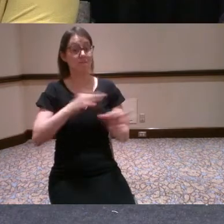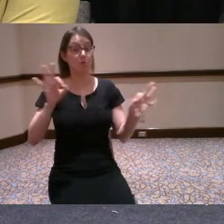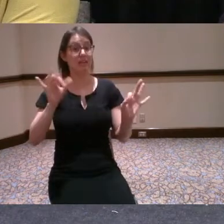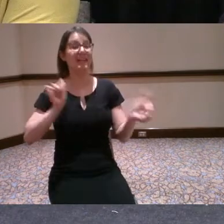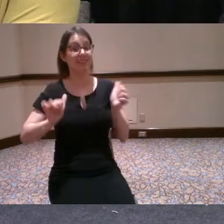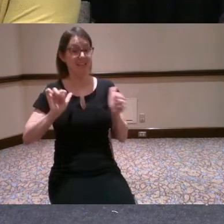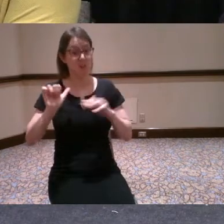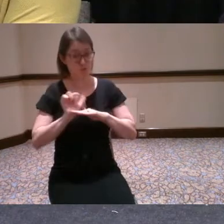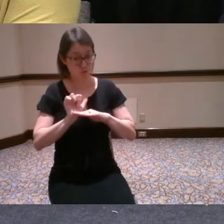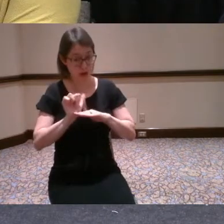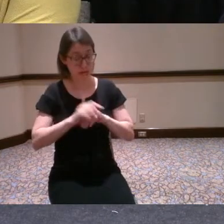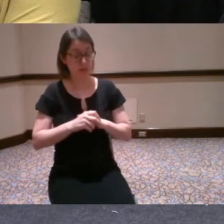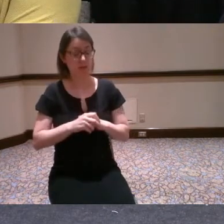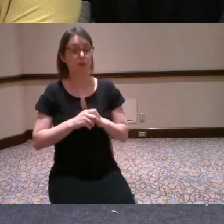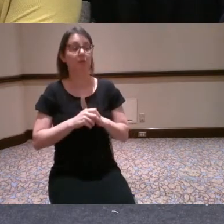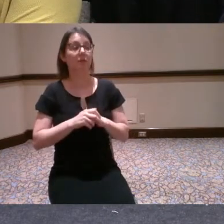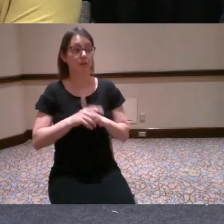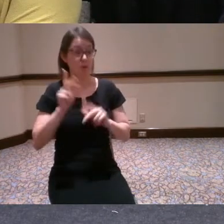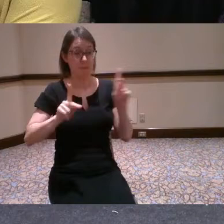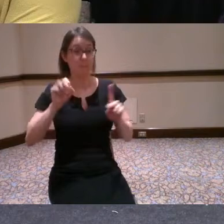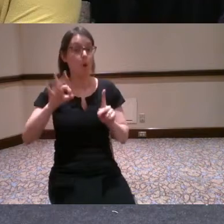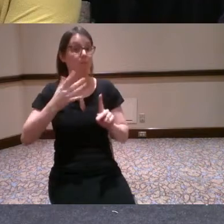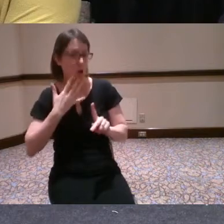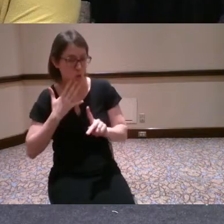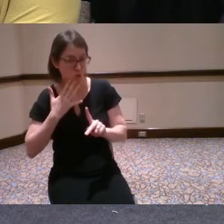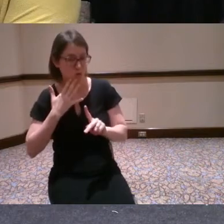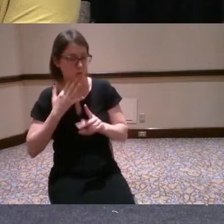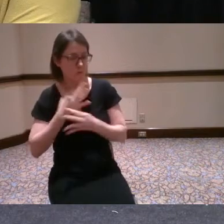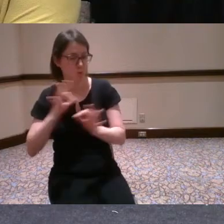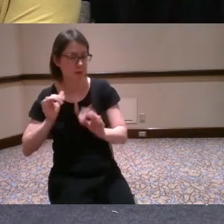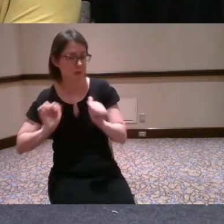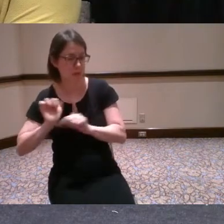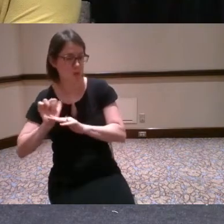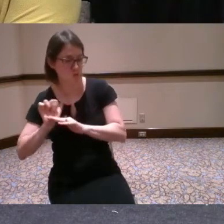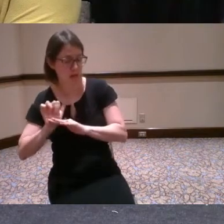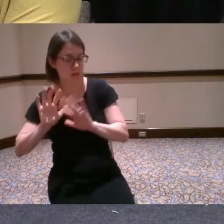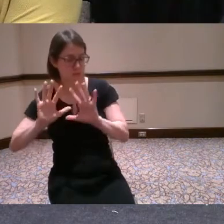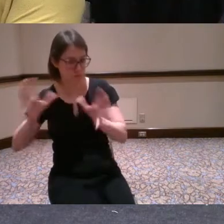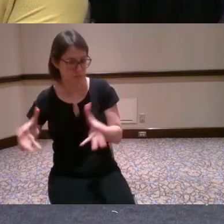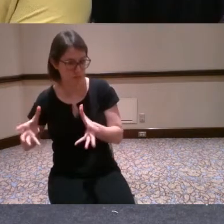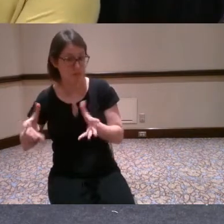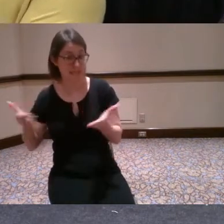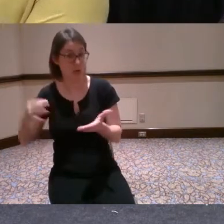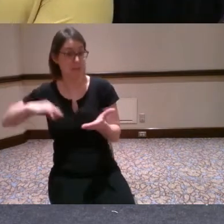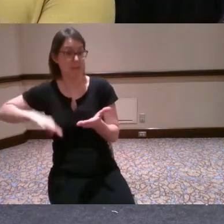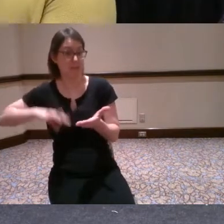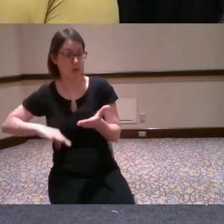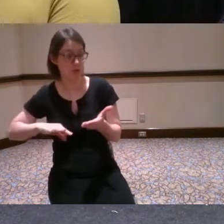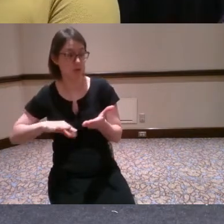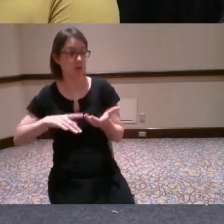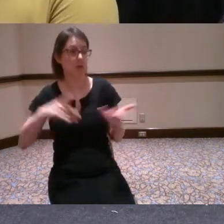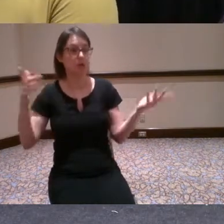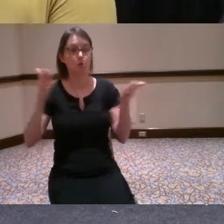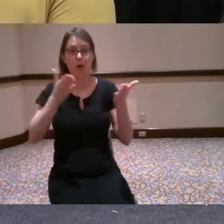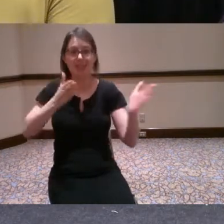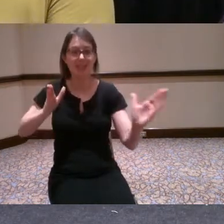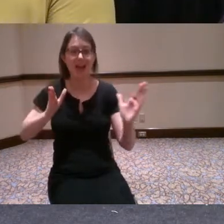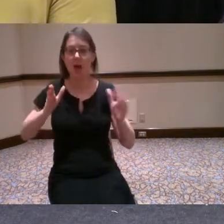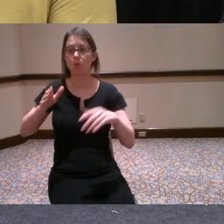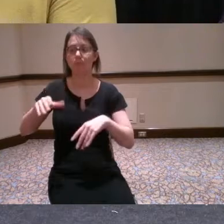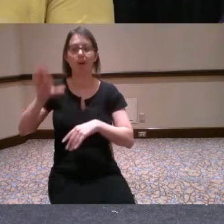training for people of color in Pittsburgh to allow them, other companies like